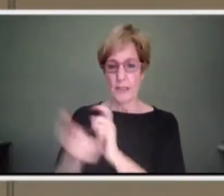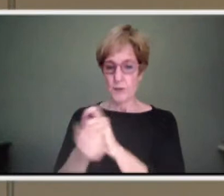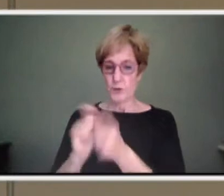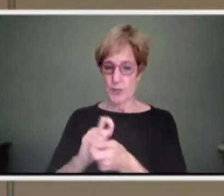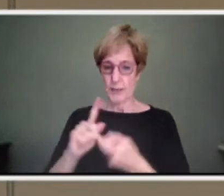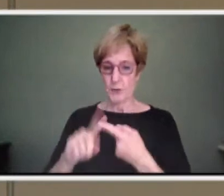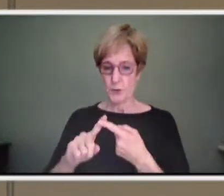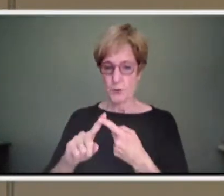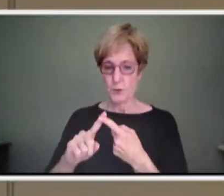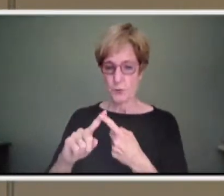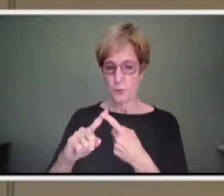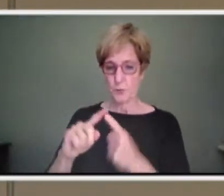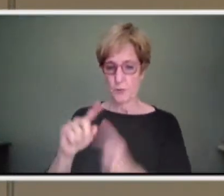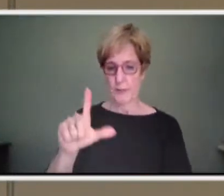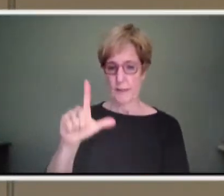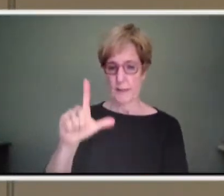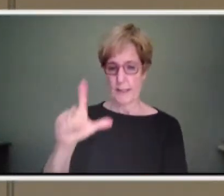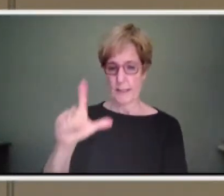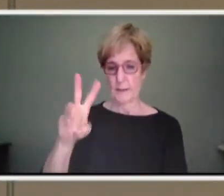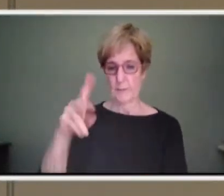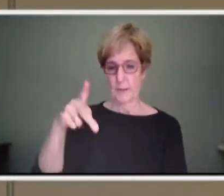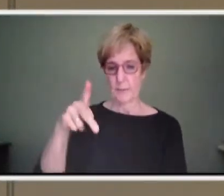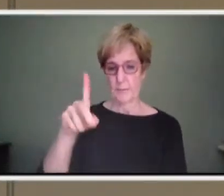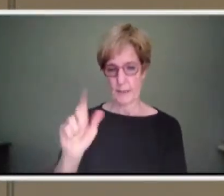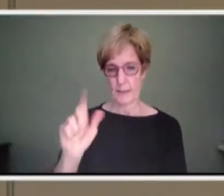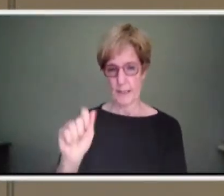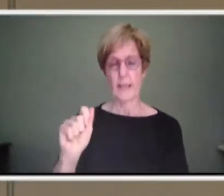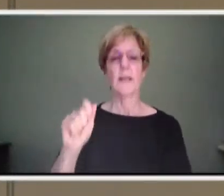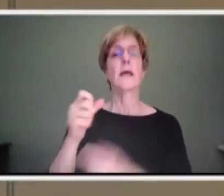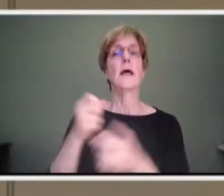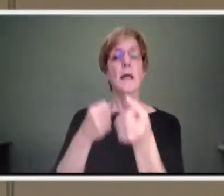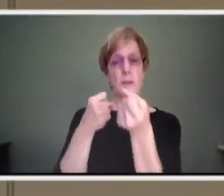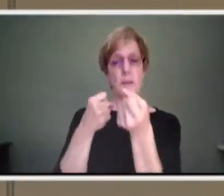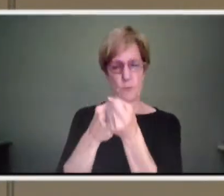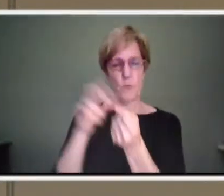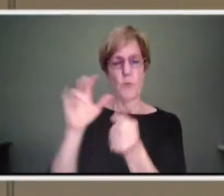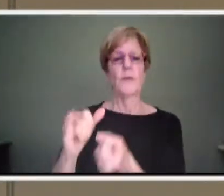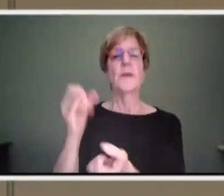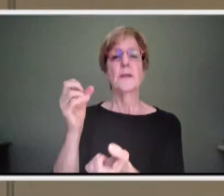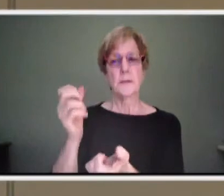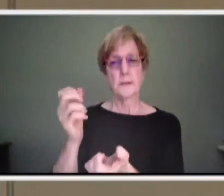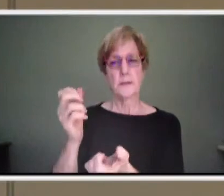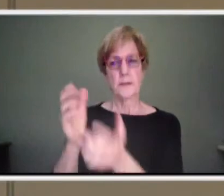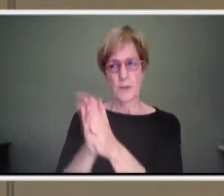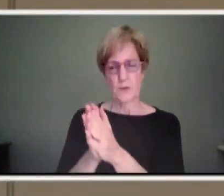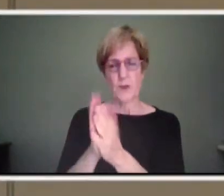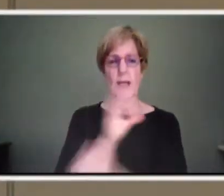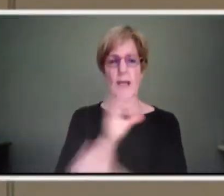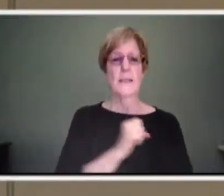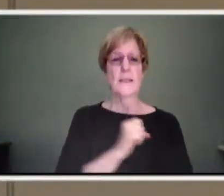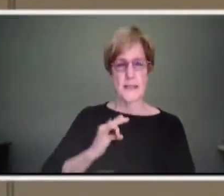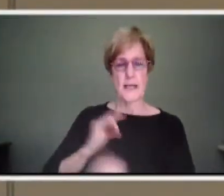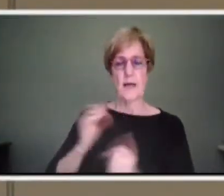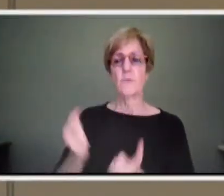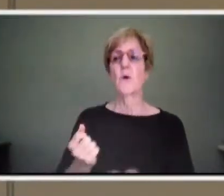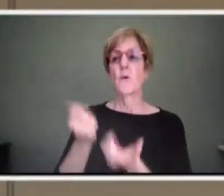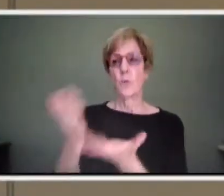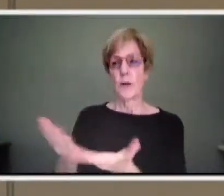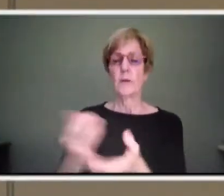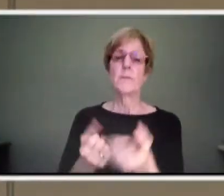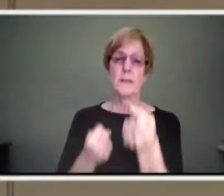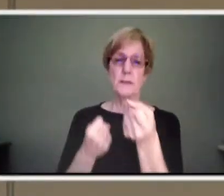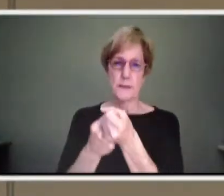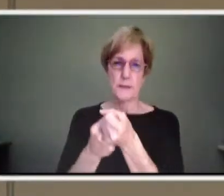The zoning committee voted 4-1 to recommend approval of this petition, and staff does recommend approval of this petition.